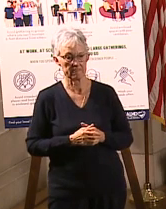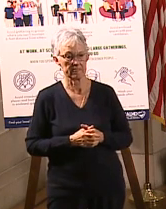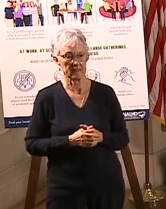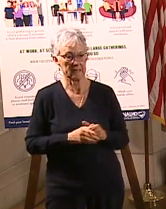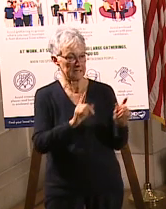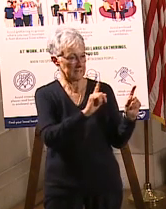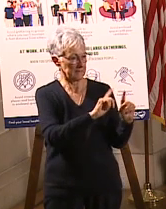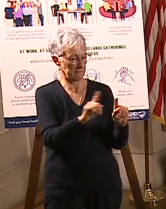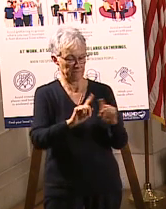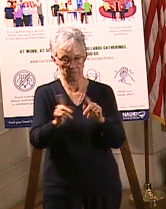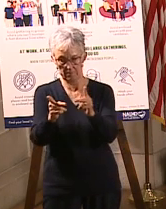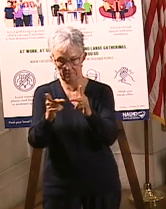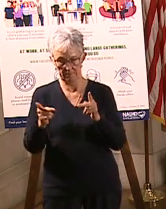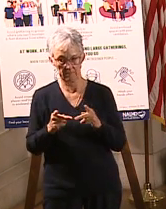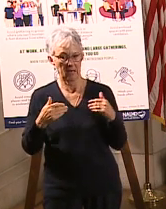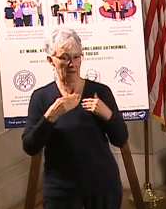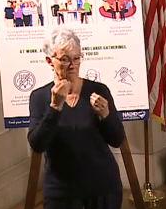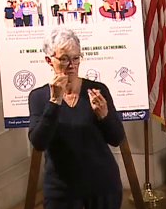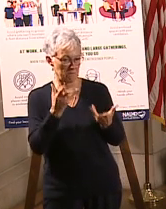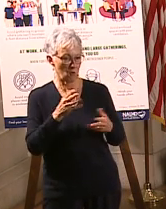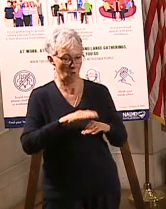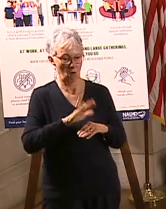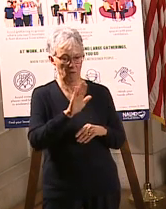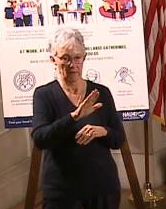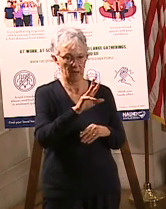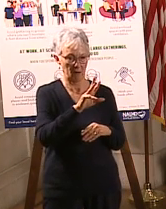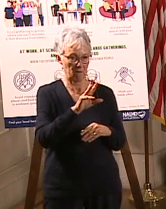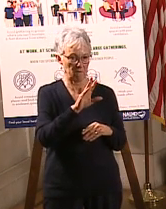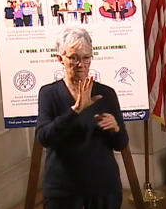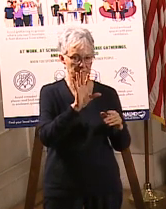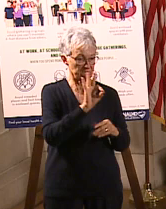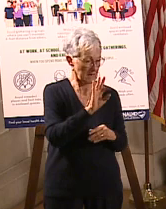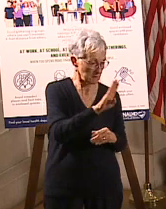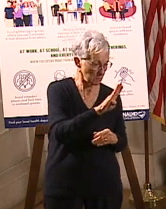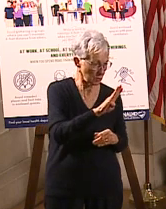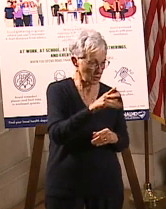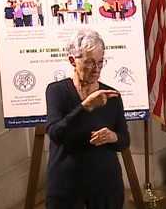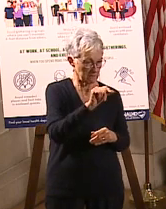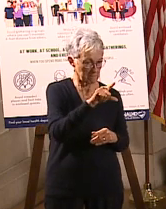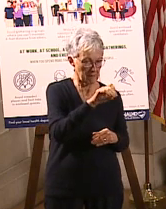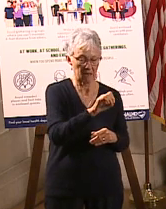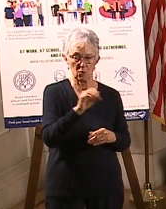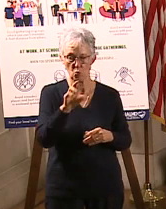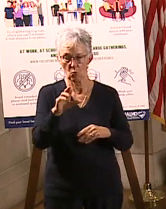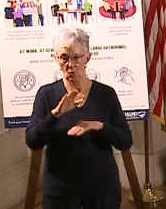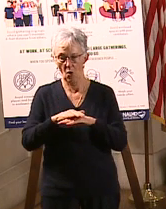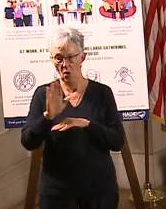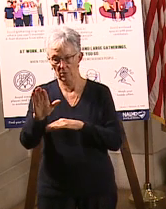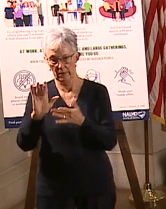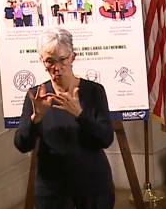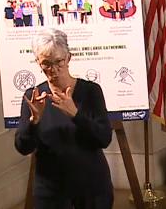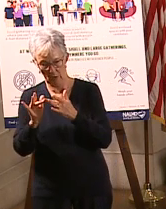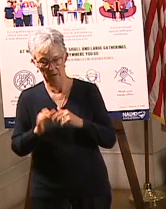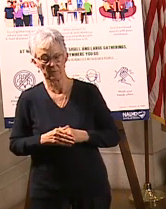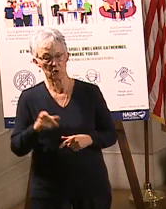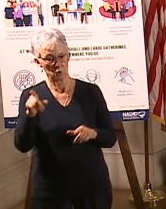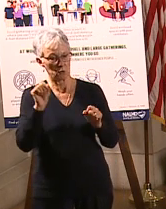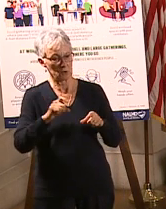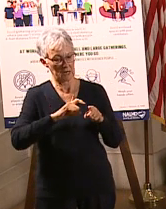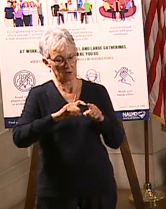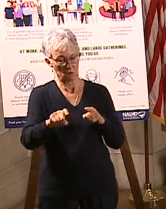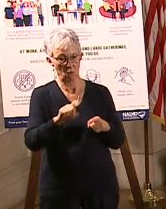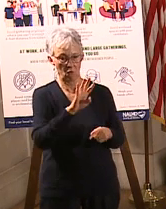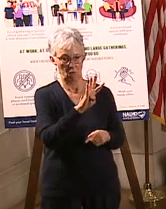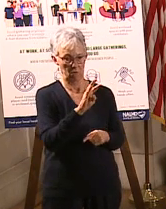pages. We also have the COVID-19 information line that you can call for more information. That number is